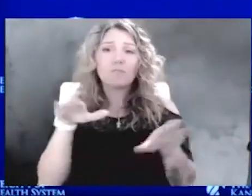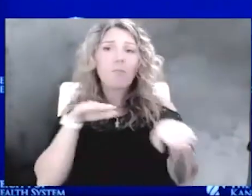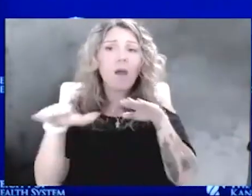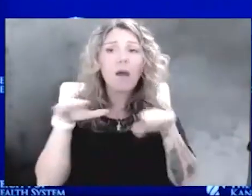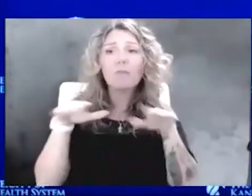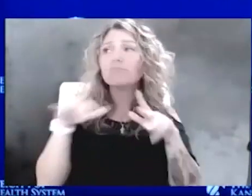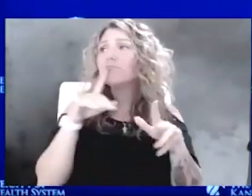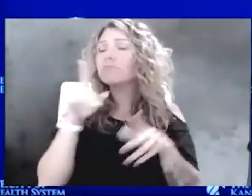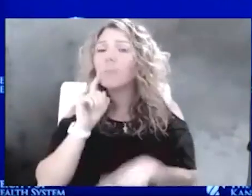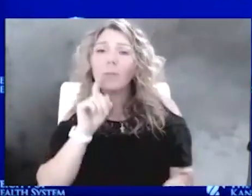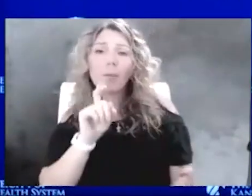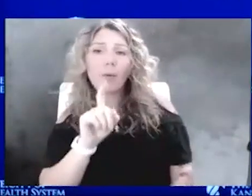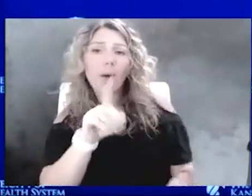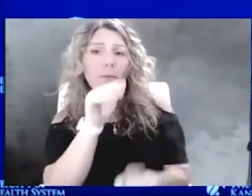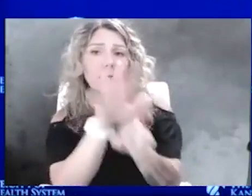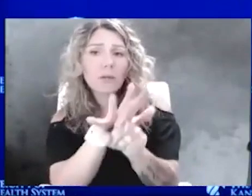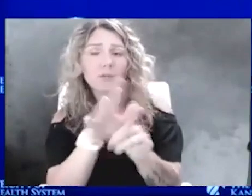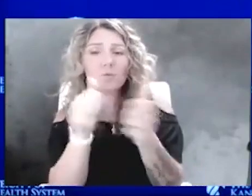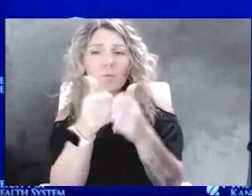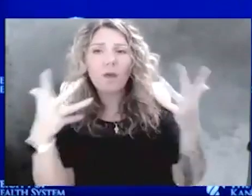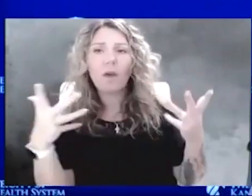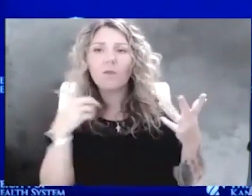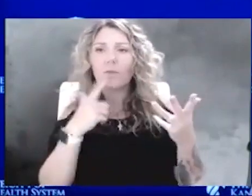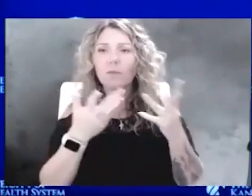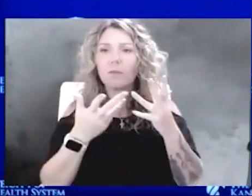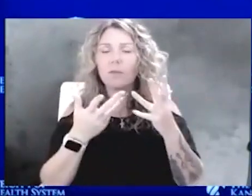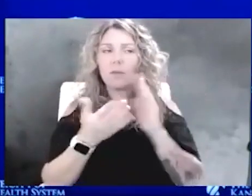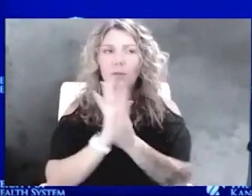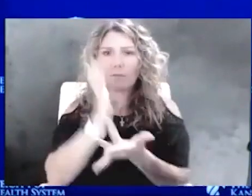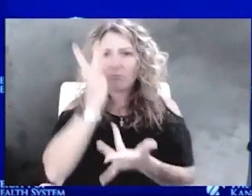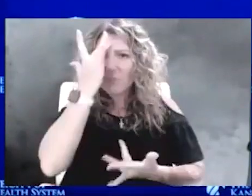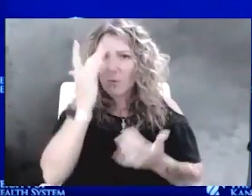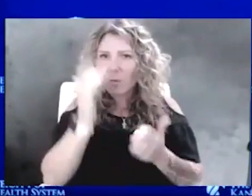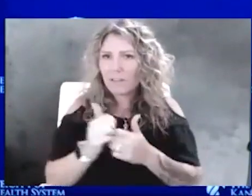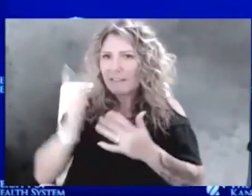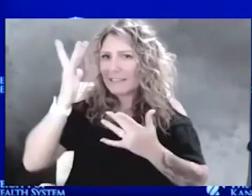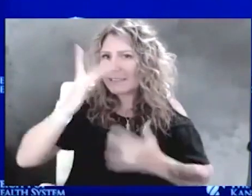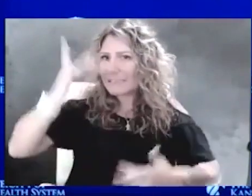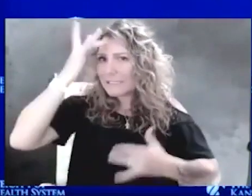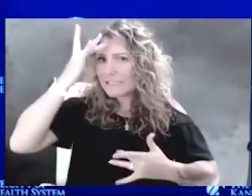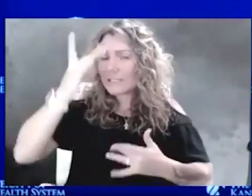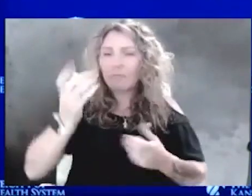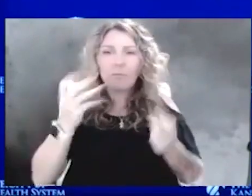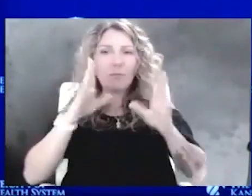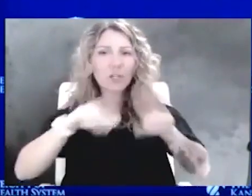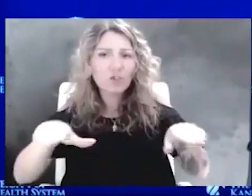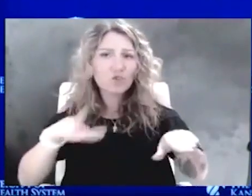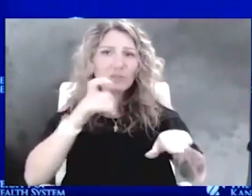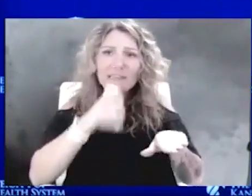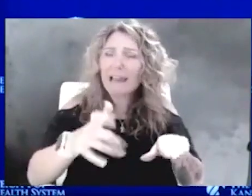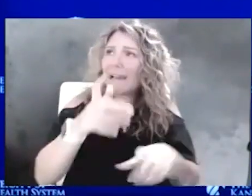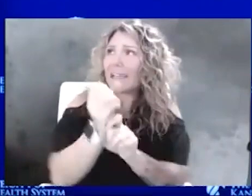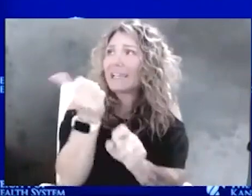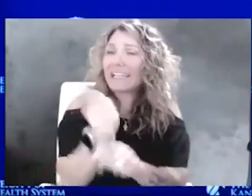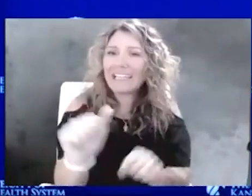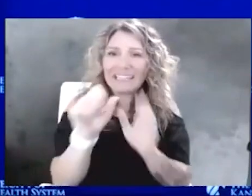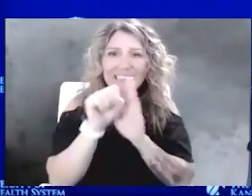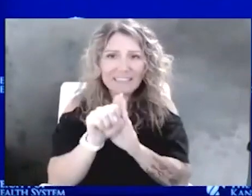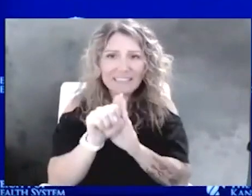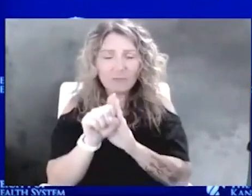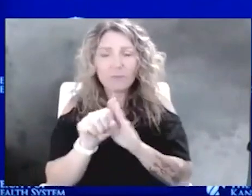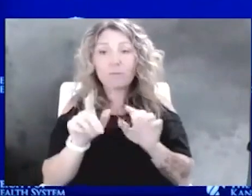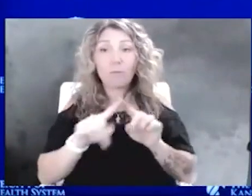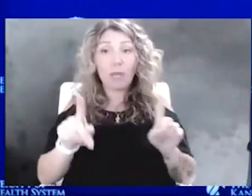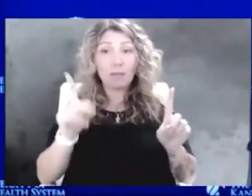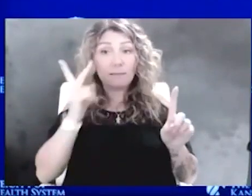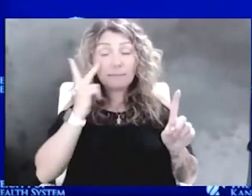exposed without getting disease. Now again, we know that a lot of children are probably not getting any symptoms at all, but we have seen that currently